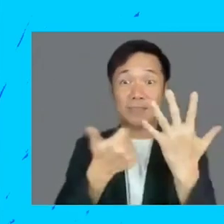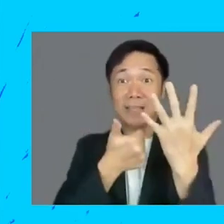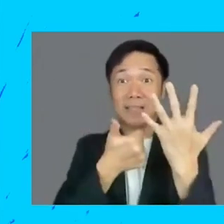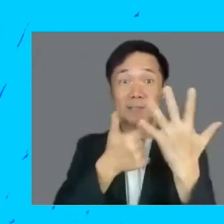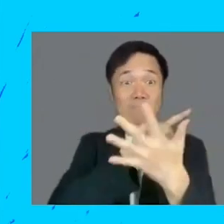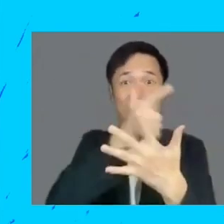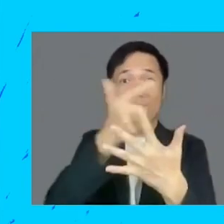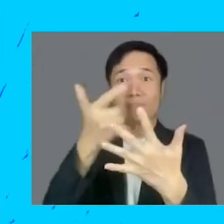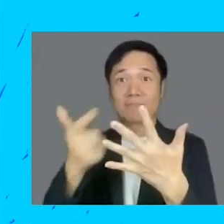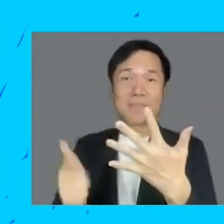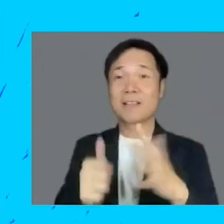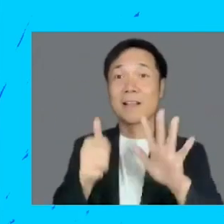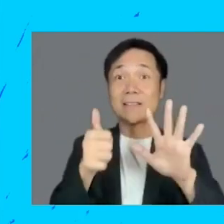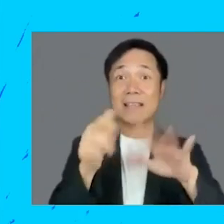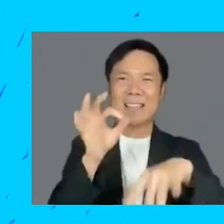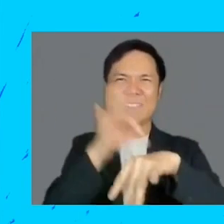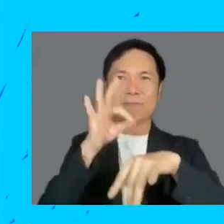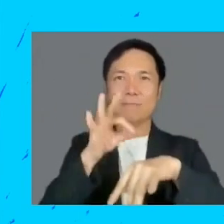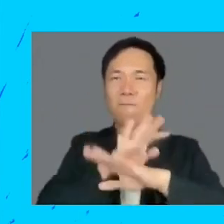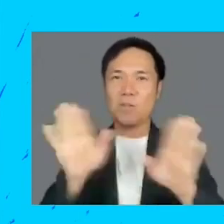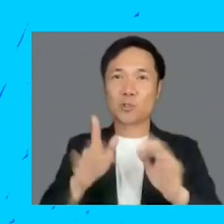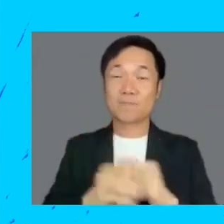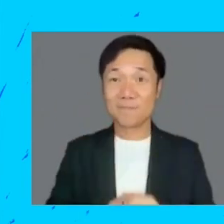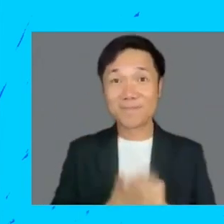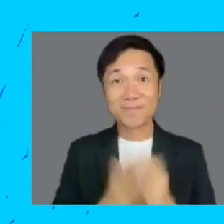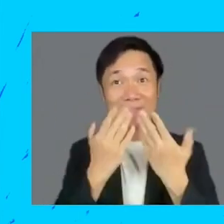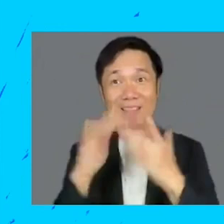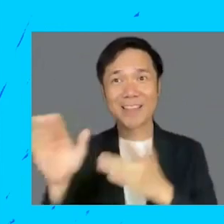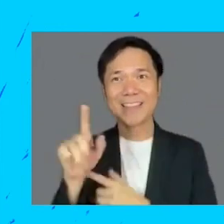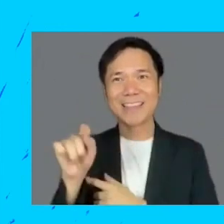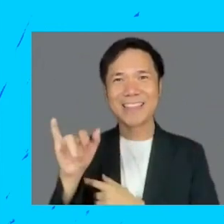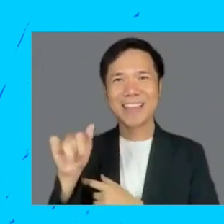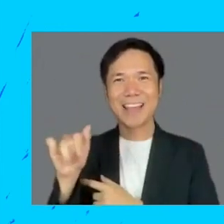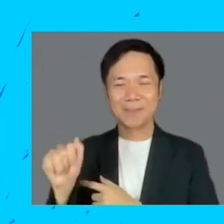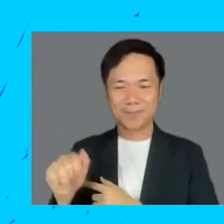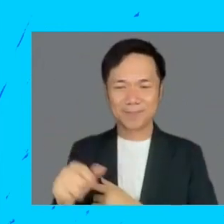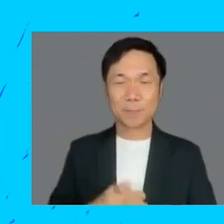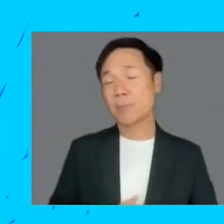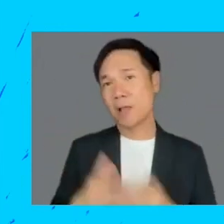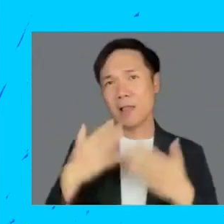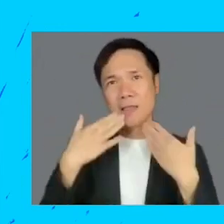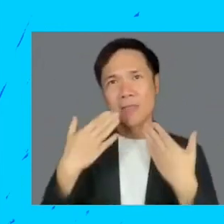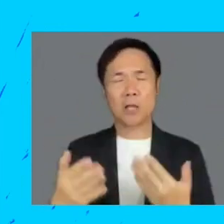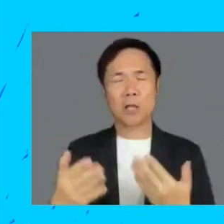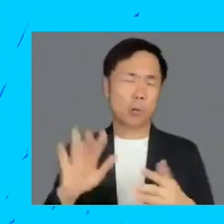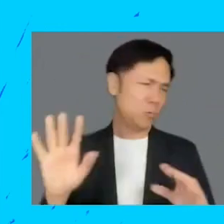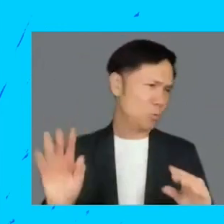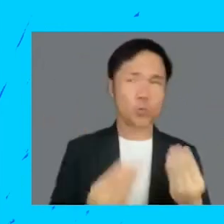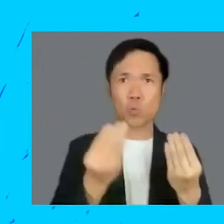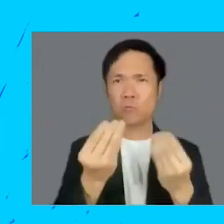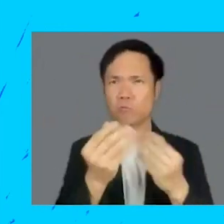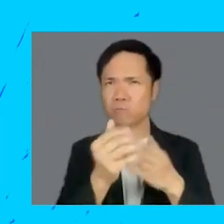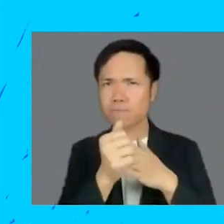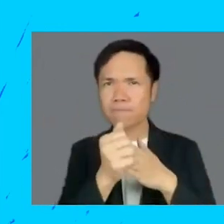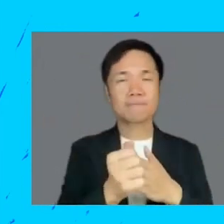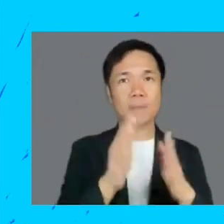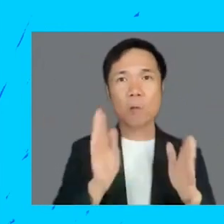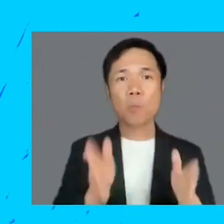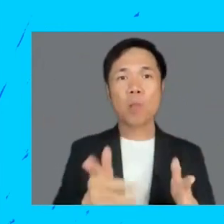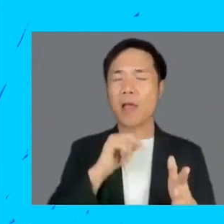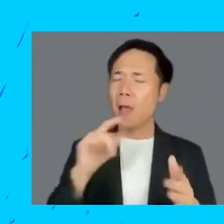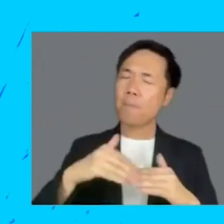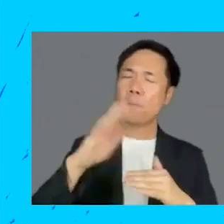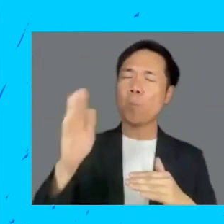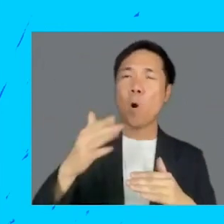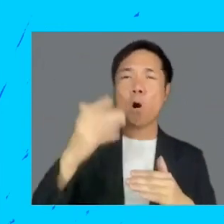I'll start with you, Tia. Thank you. Thank you. Youth leaders can advocate for expanded social protection